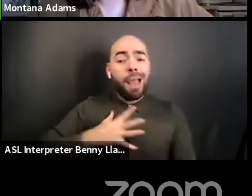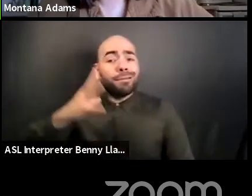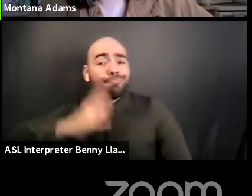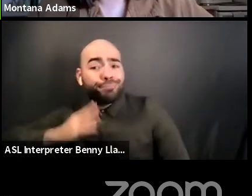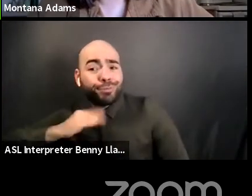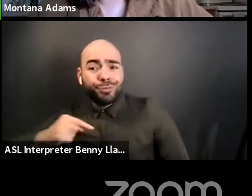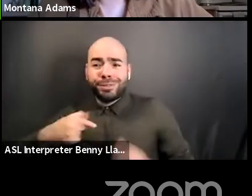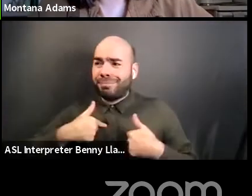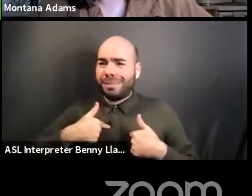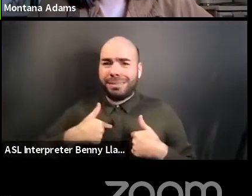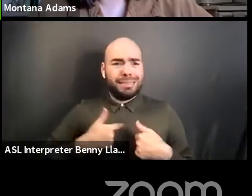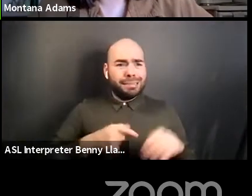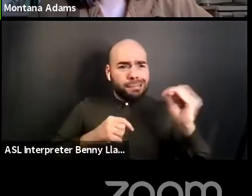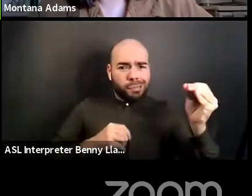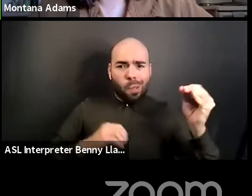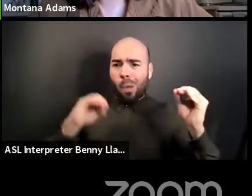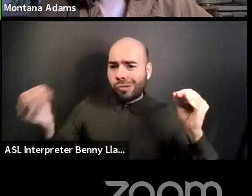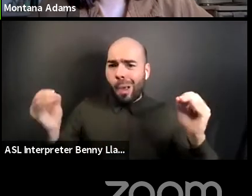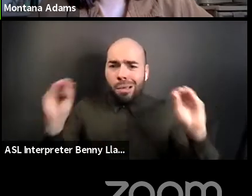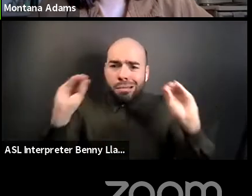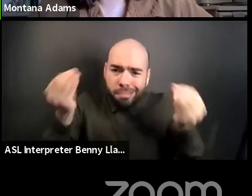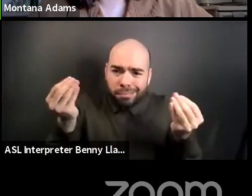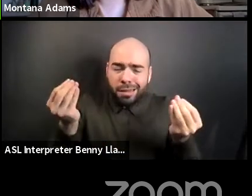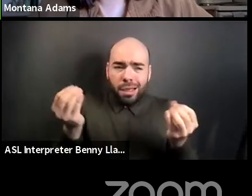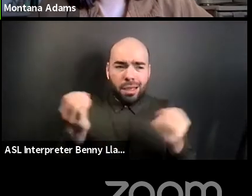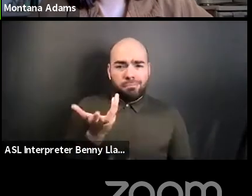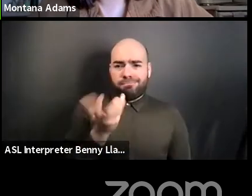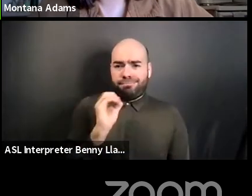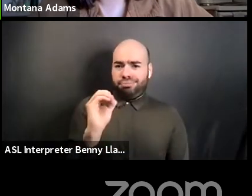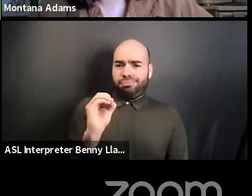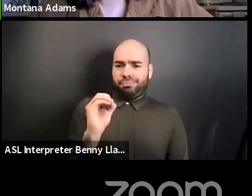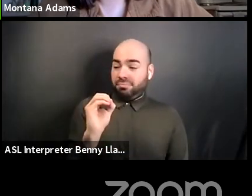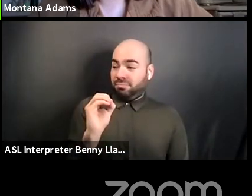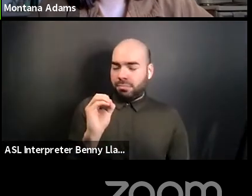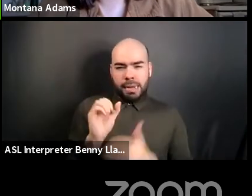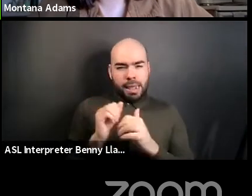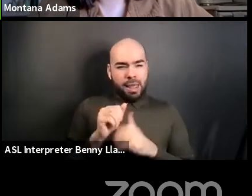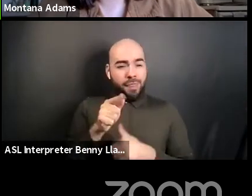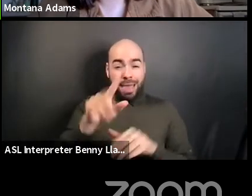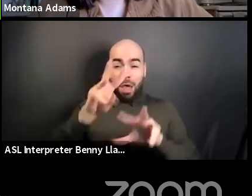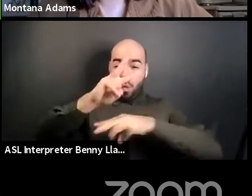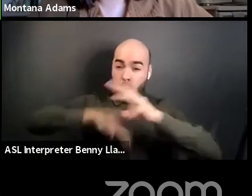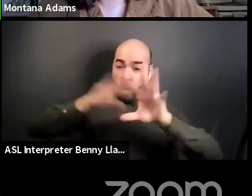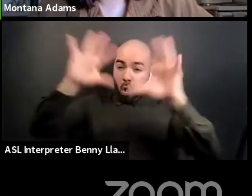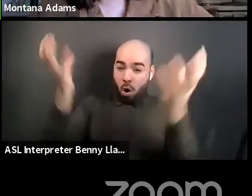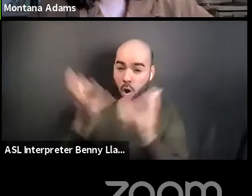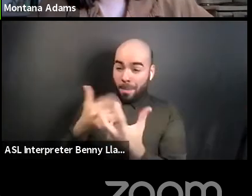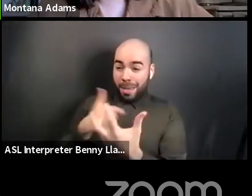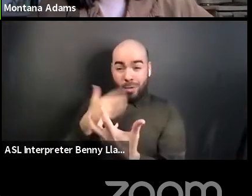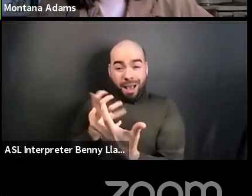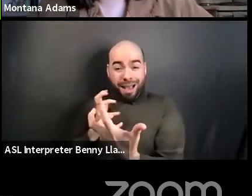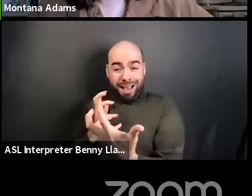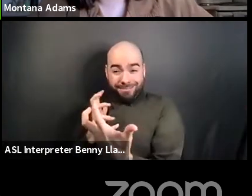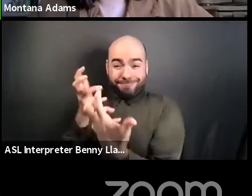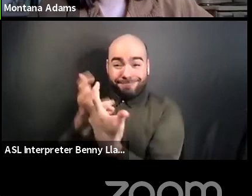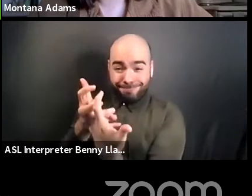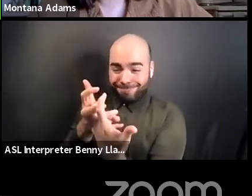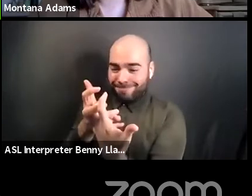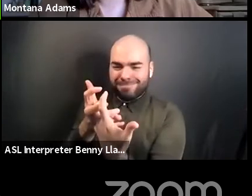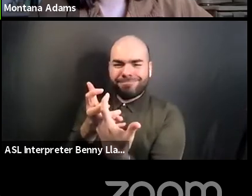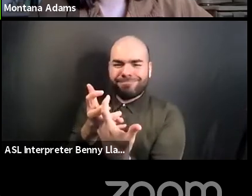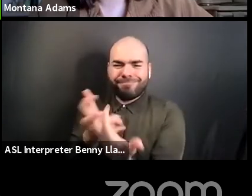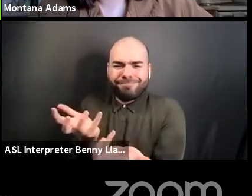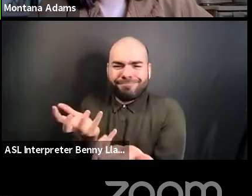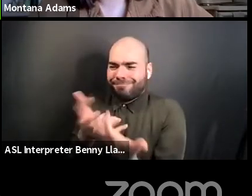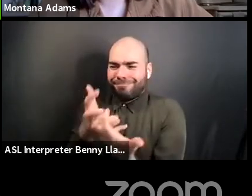me. Like, how do I fit into this world that I want to be part of? And that's why Indigenous theater and funding